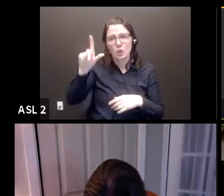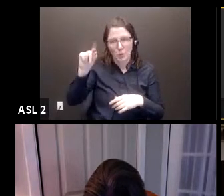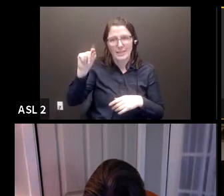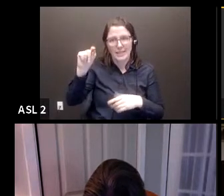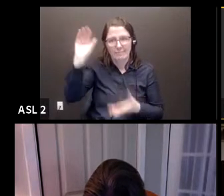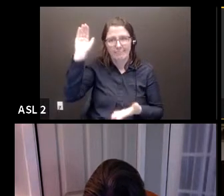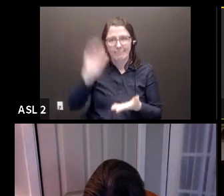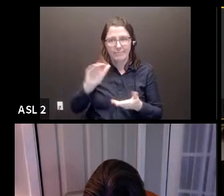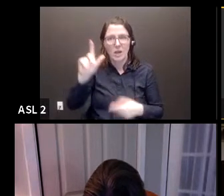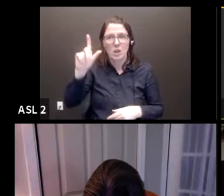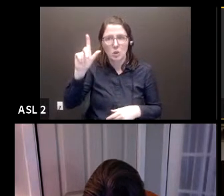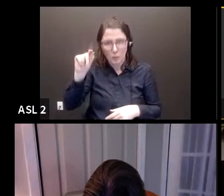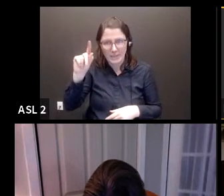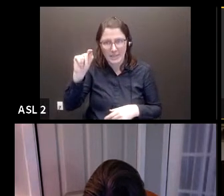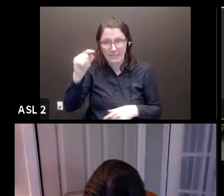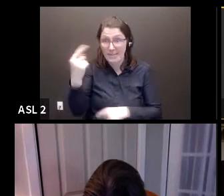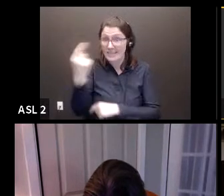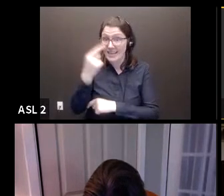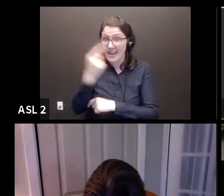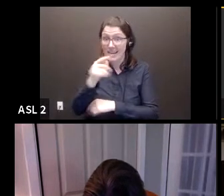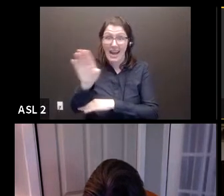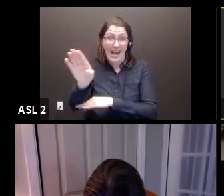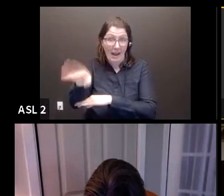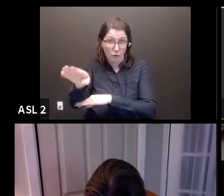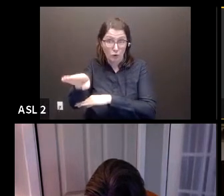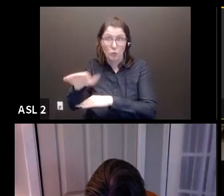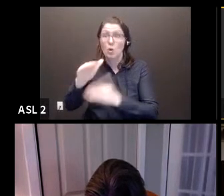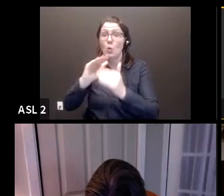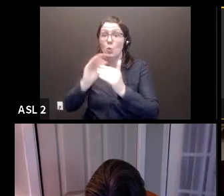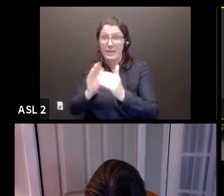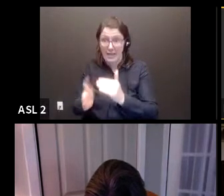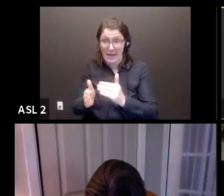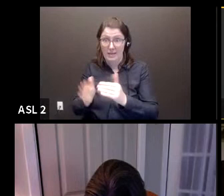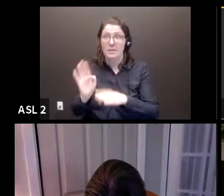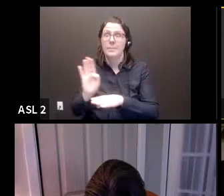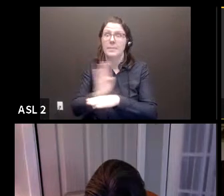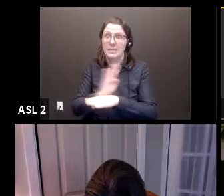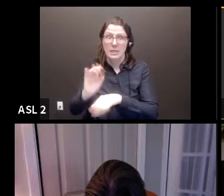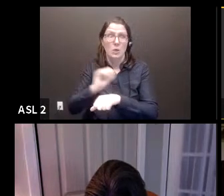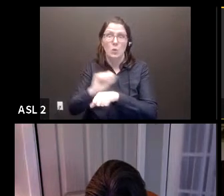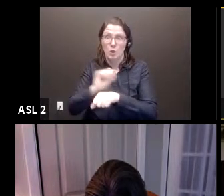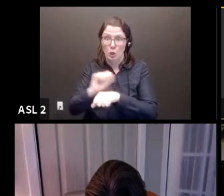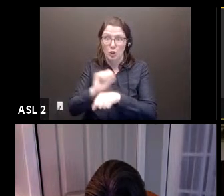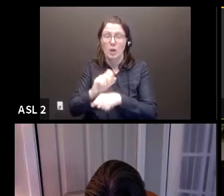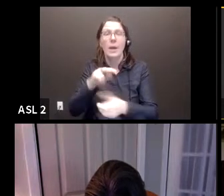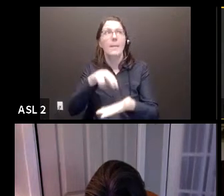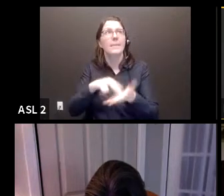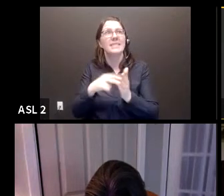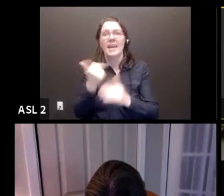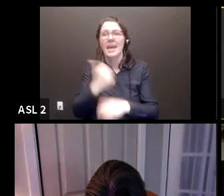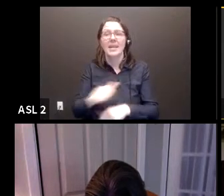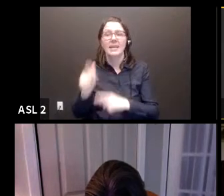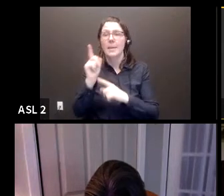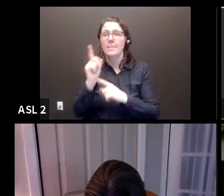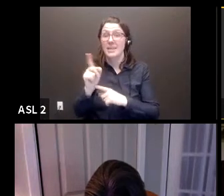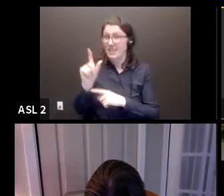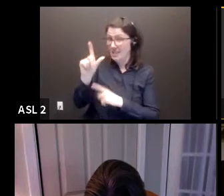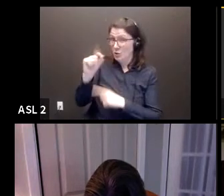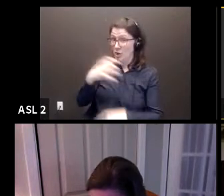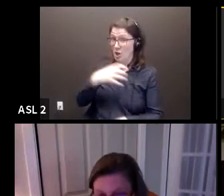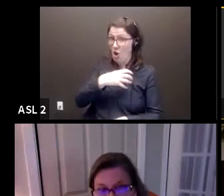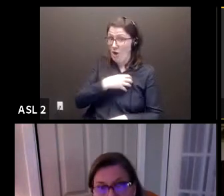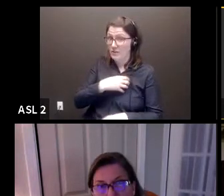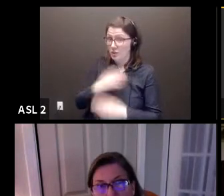two shifts days and afternoons and includes the weekends so at any given time the maximum number of people of those 20 officers that's